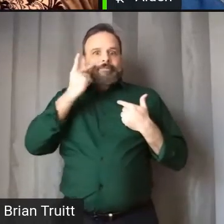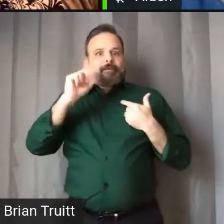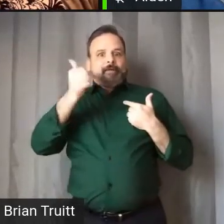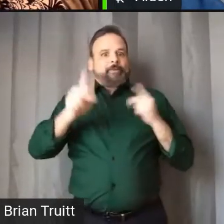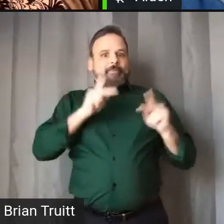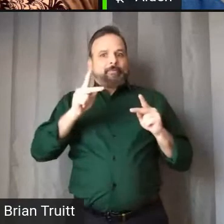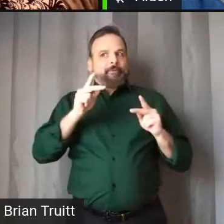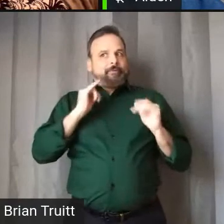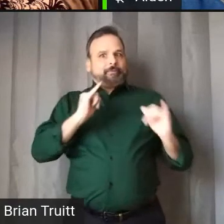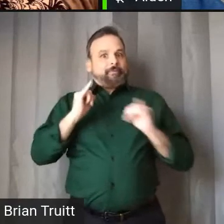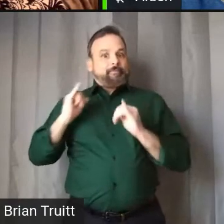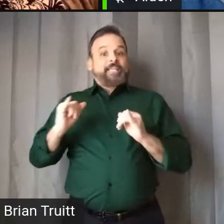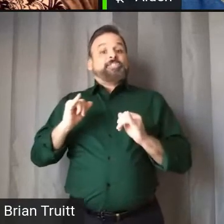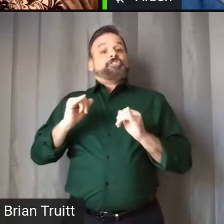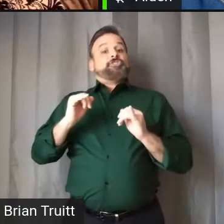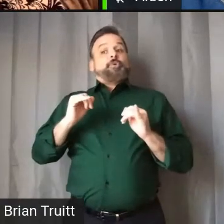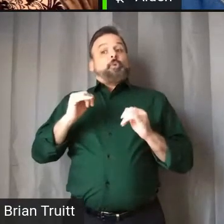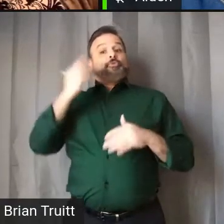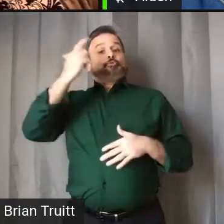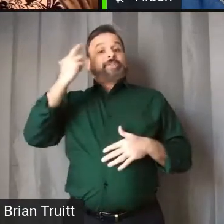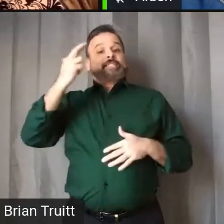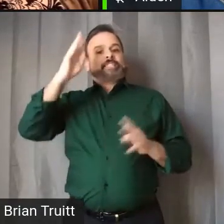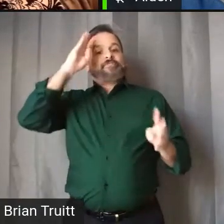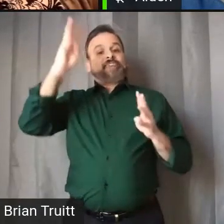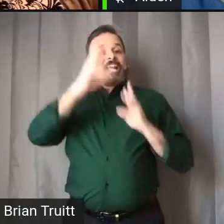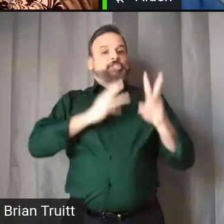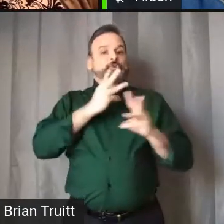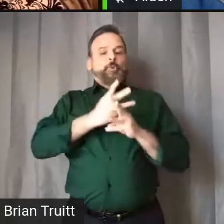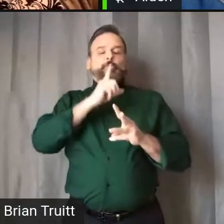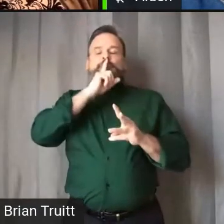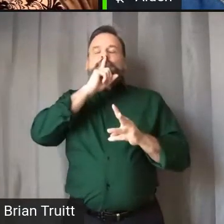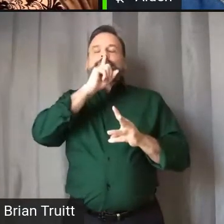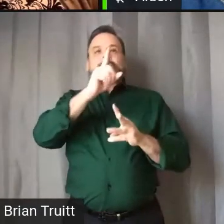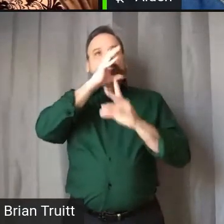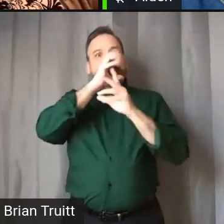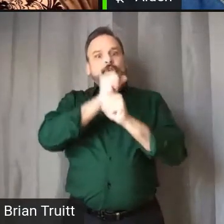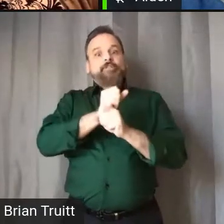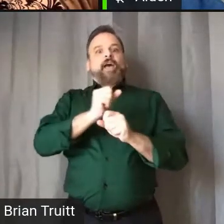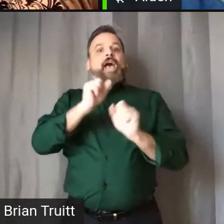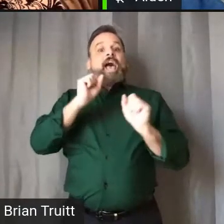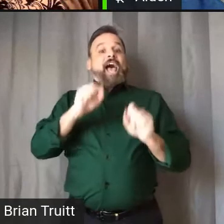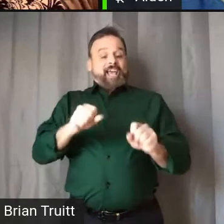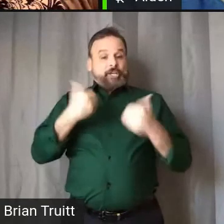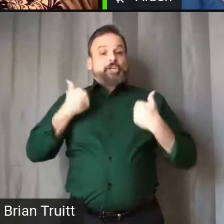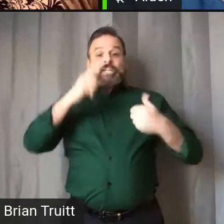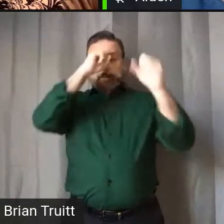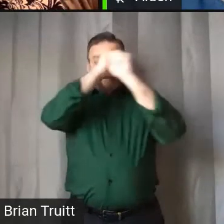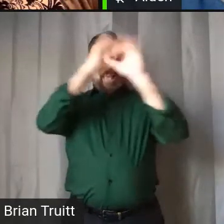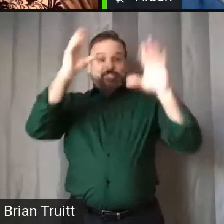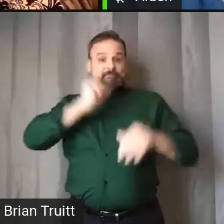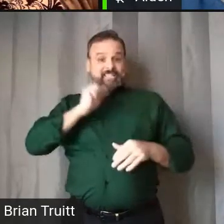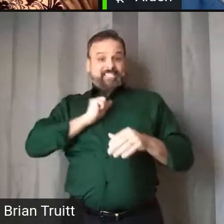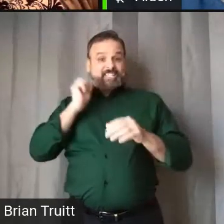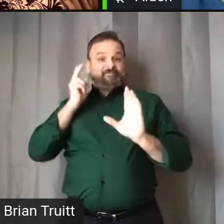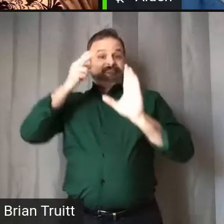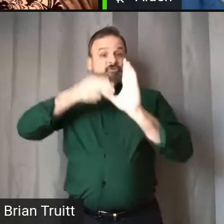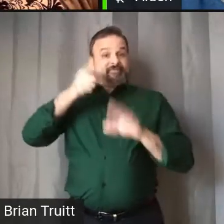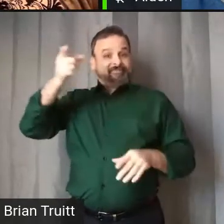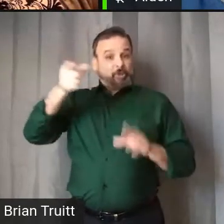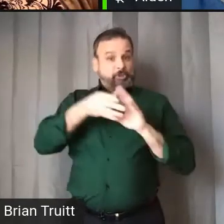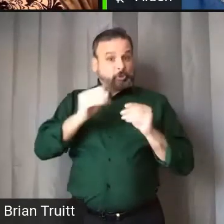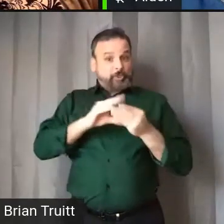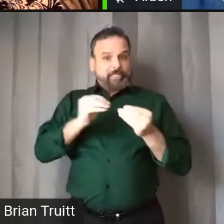these fantasy worlds held so much appeal is because I could imagine my full self into them in the way that I couldn't actually imagine